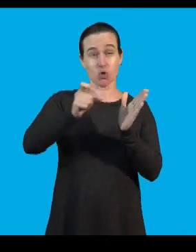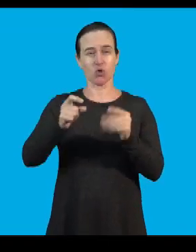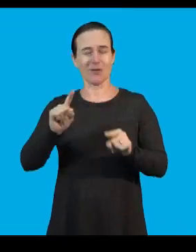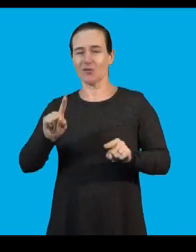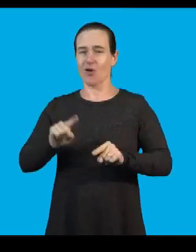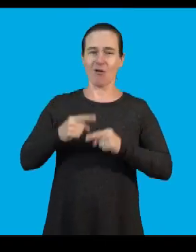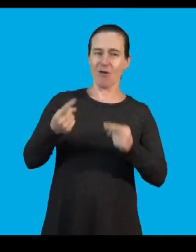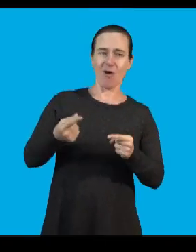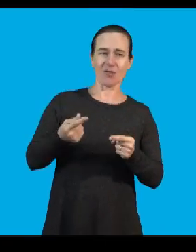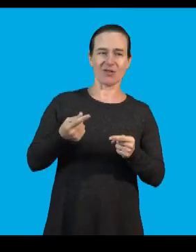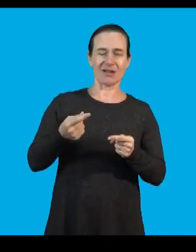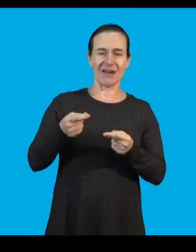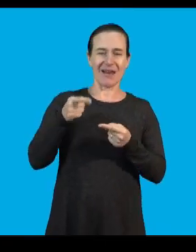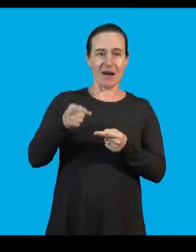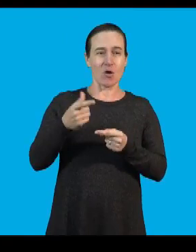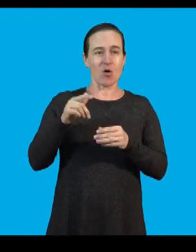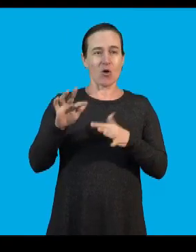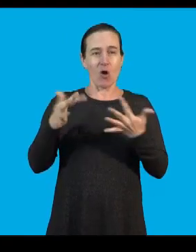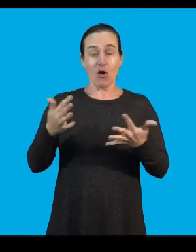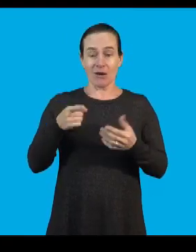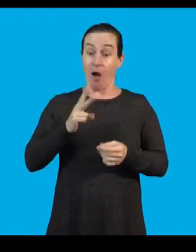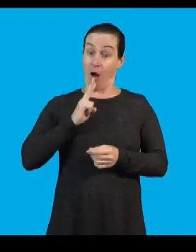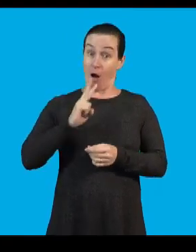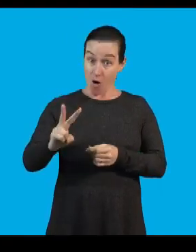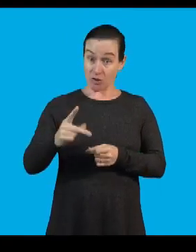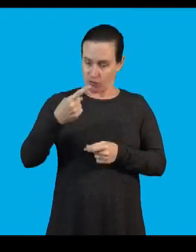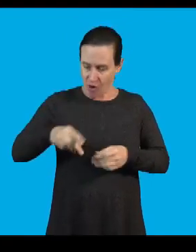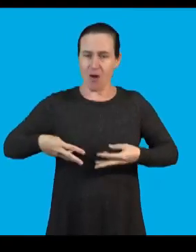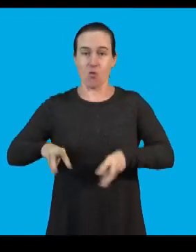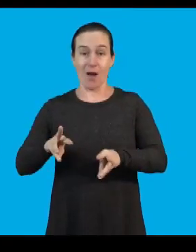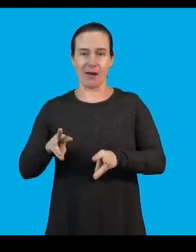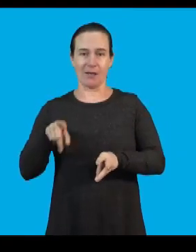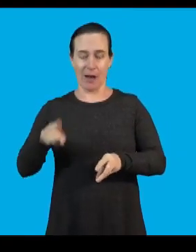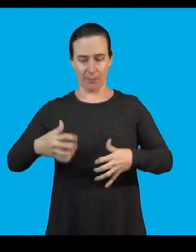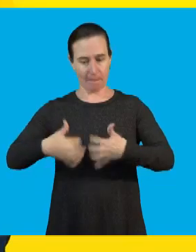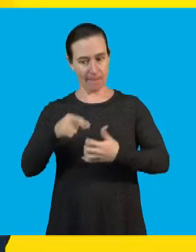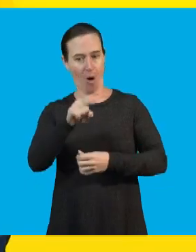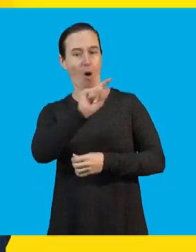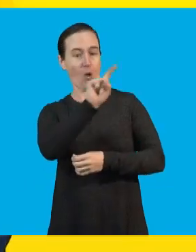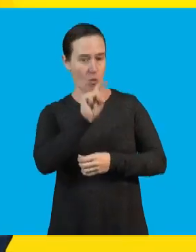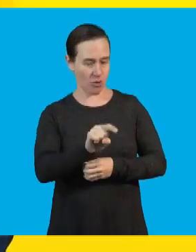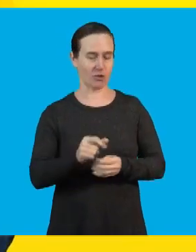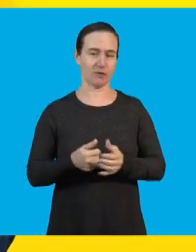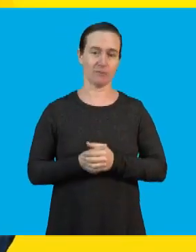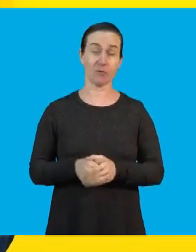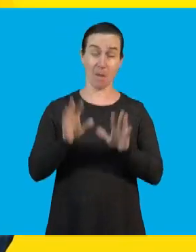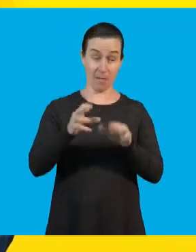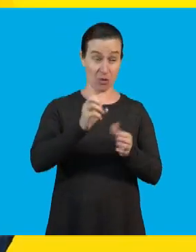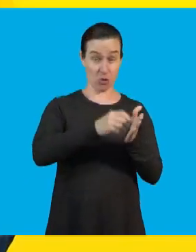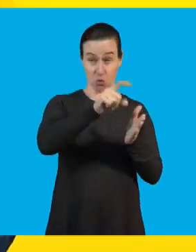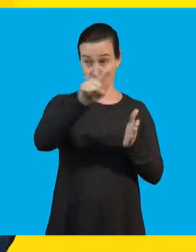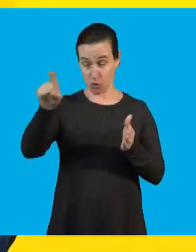to the scope required by a particular question. So many learners, when writing or